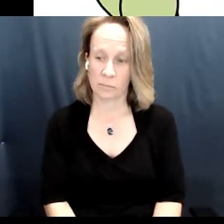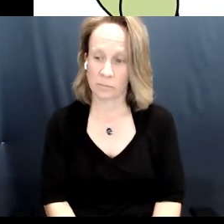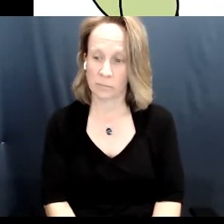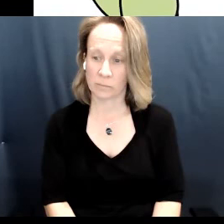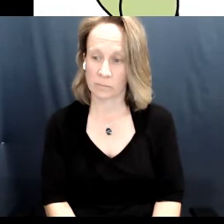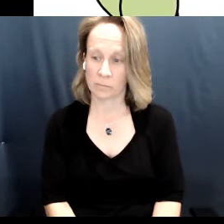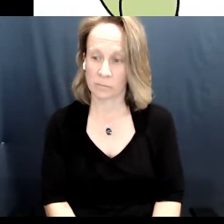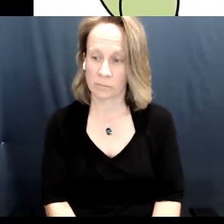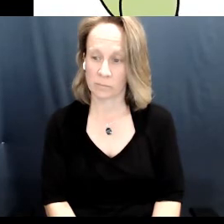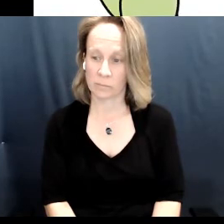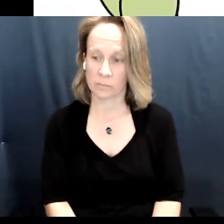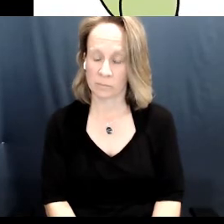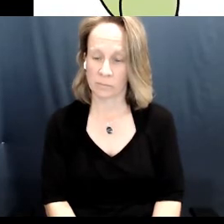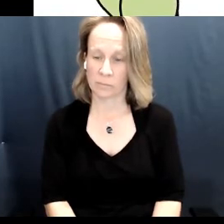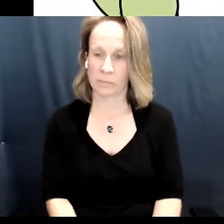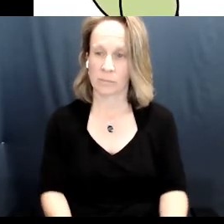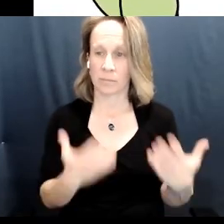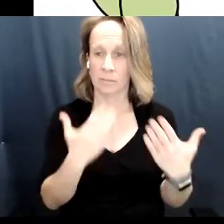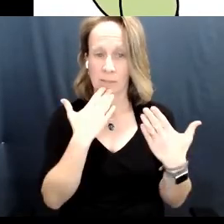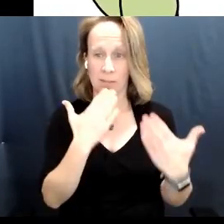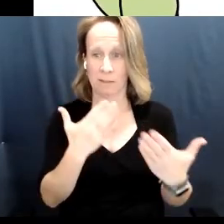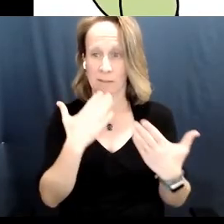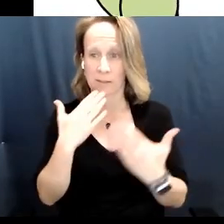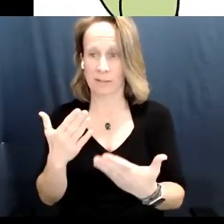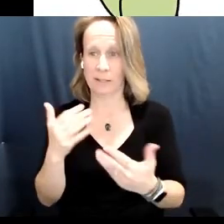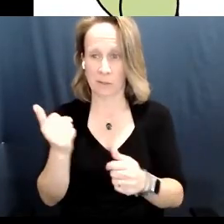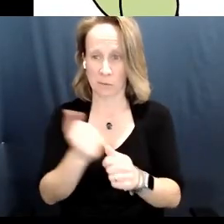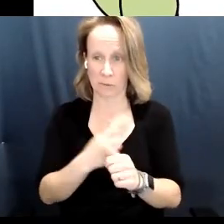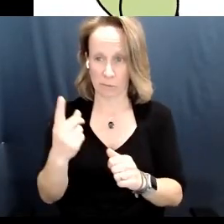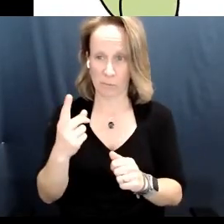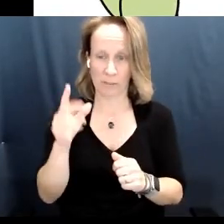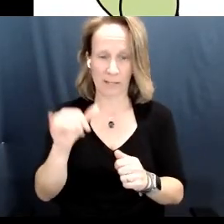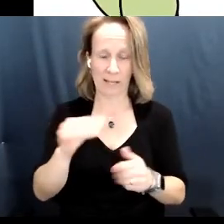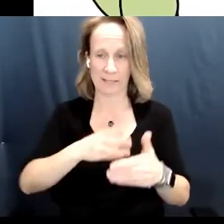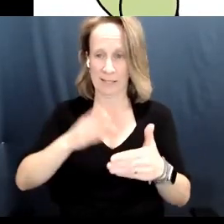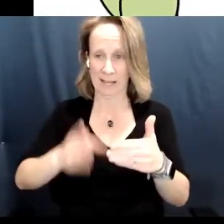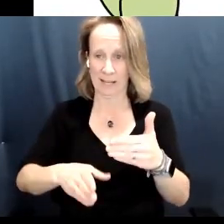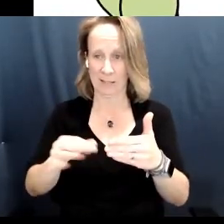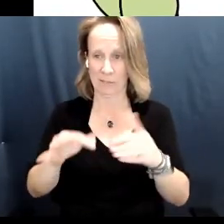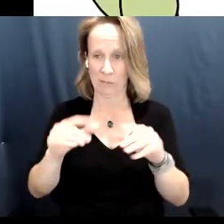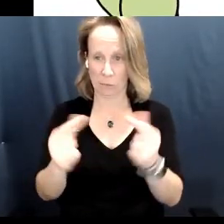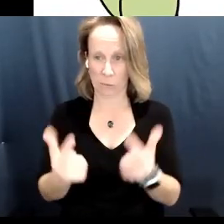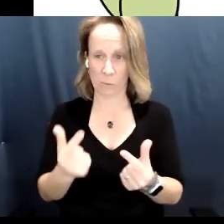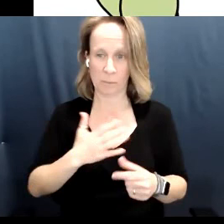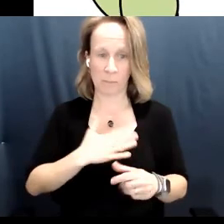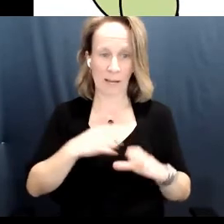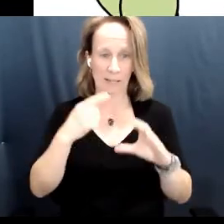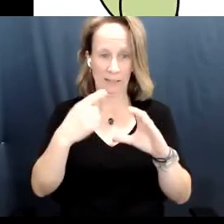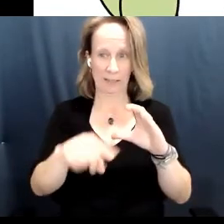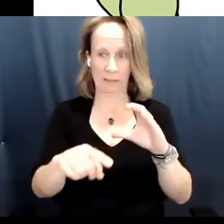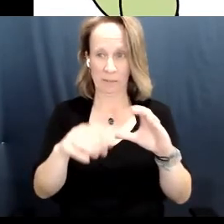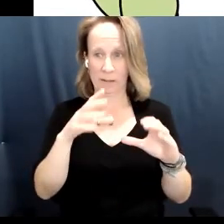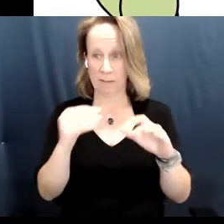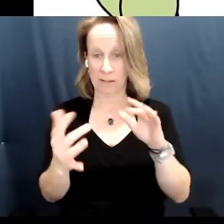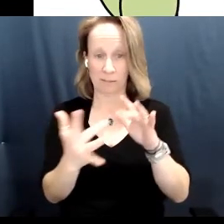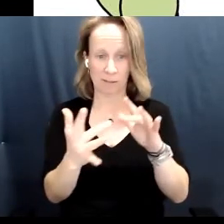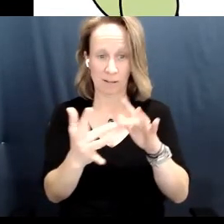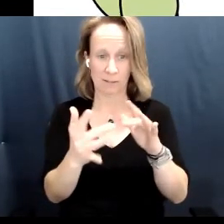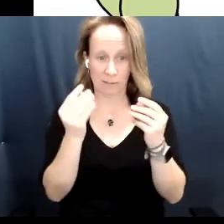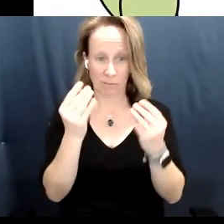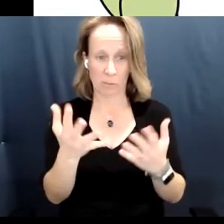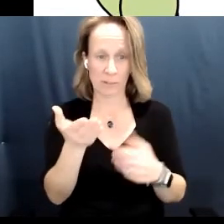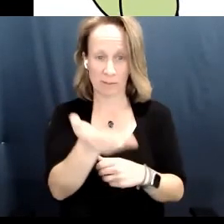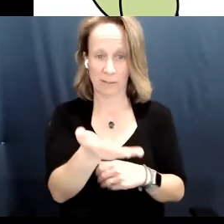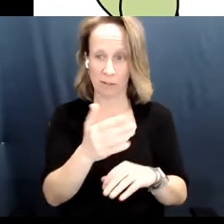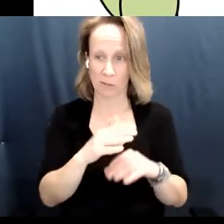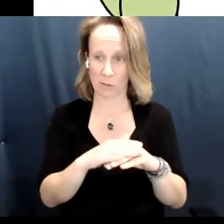So thank you everybody for attending. That is the end of the group today. My email and my contact information are on the slides,